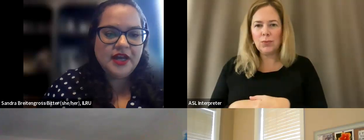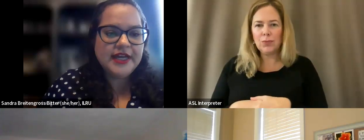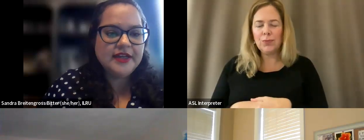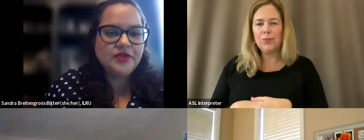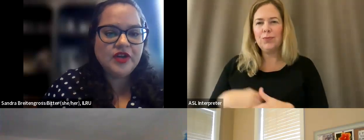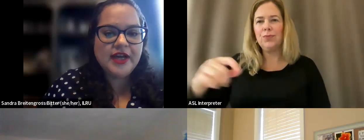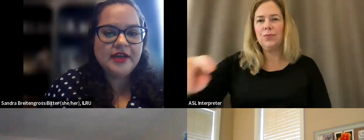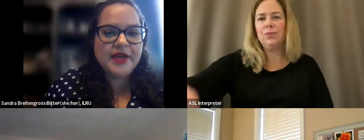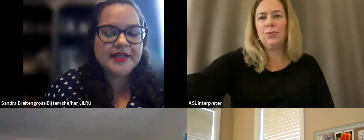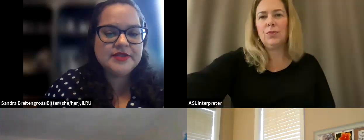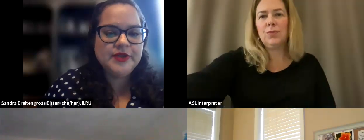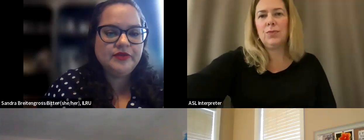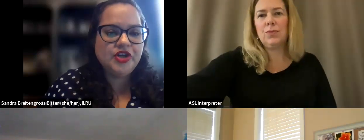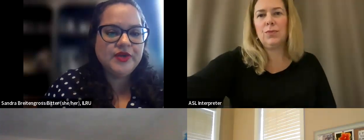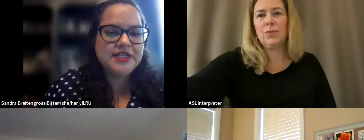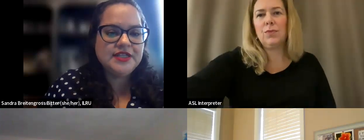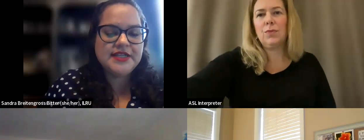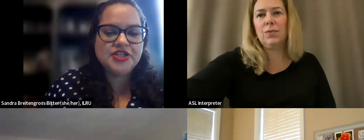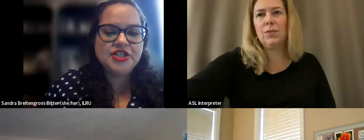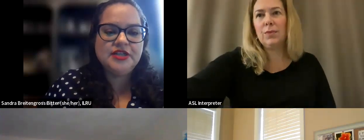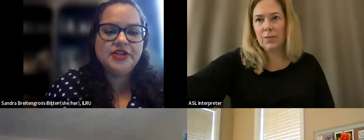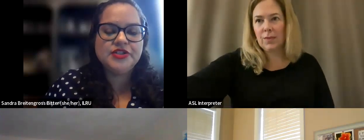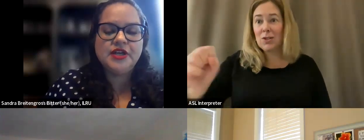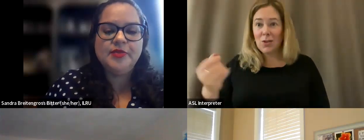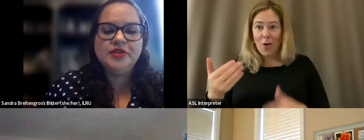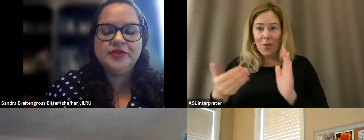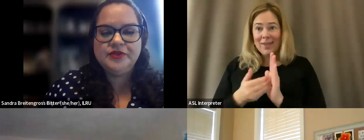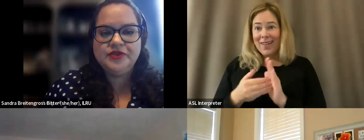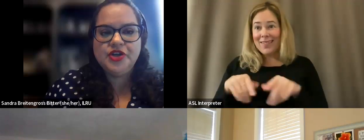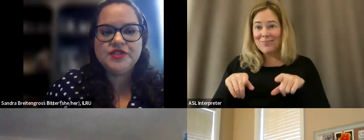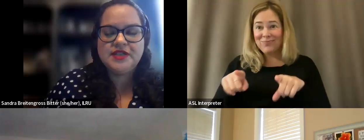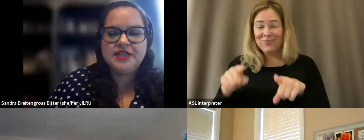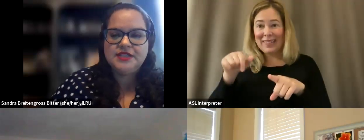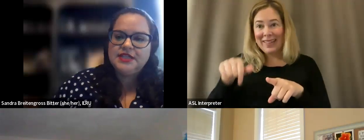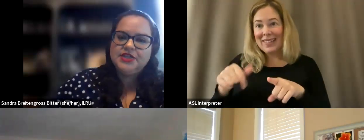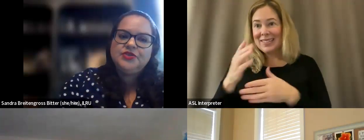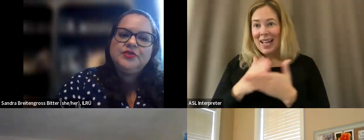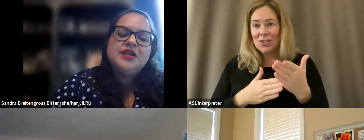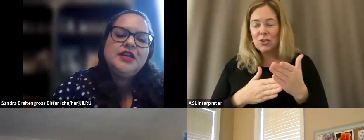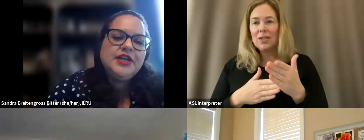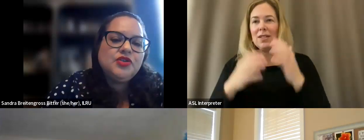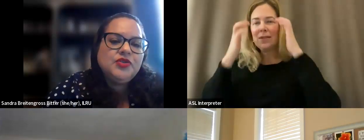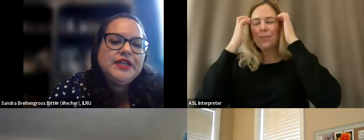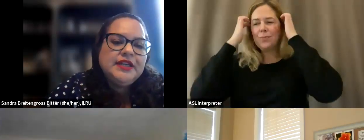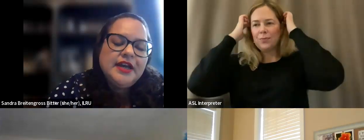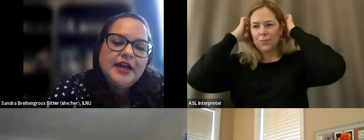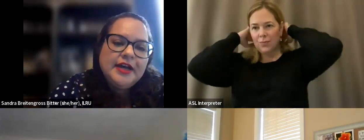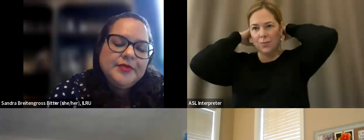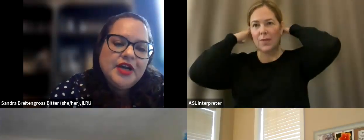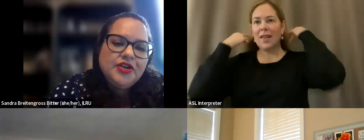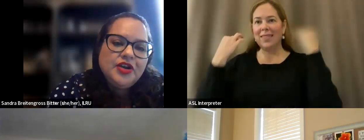So again, as we go into this section, there's a couple of notes that continue,